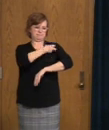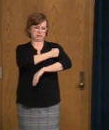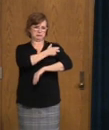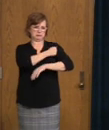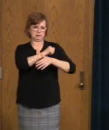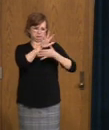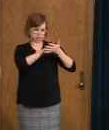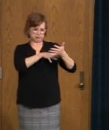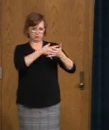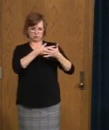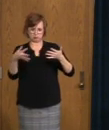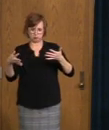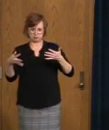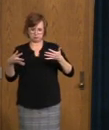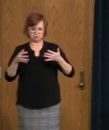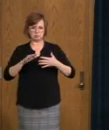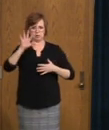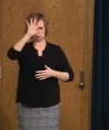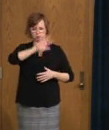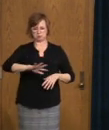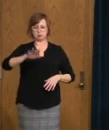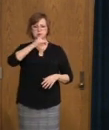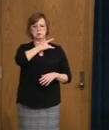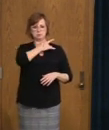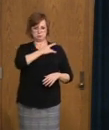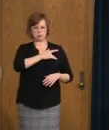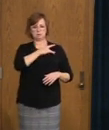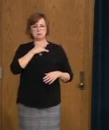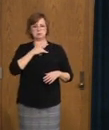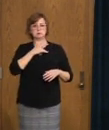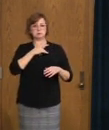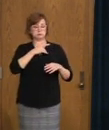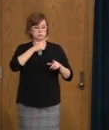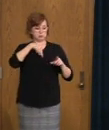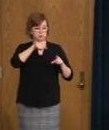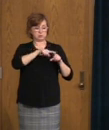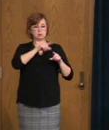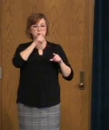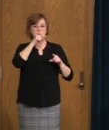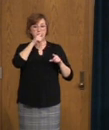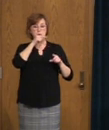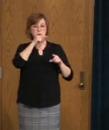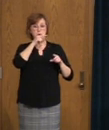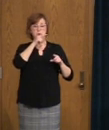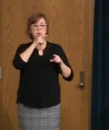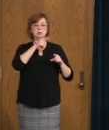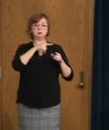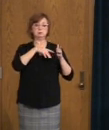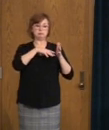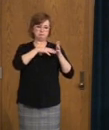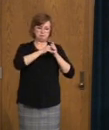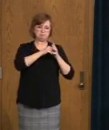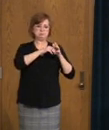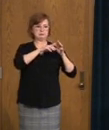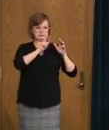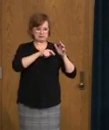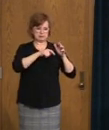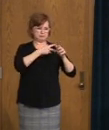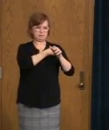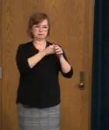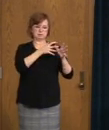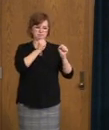patients, and identifying the resources that are needed to support the rollout of immunization campaign. And